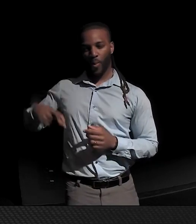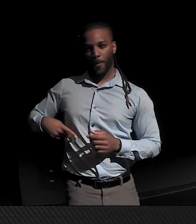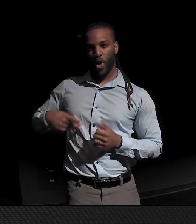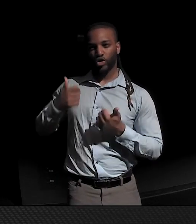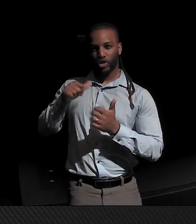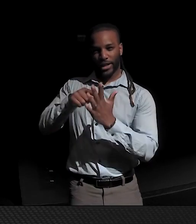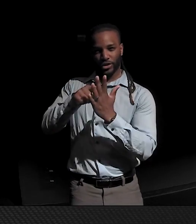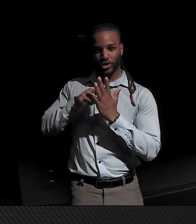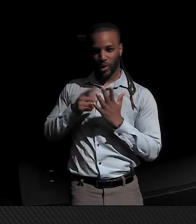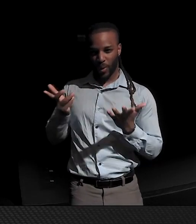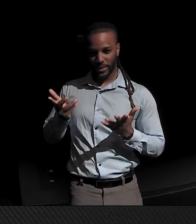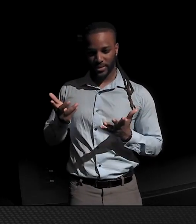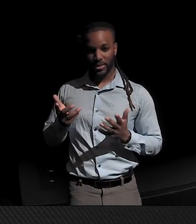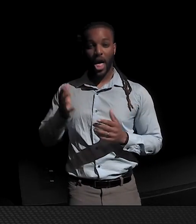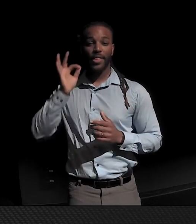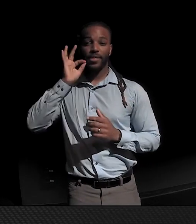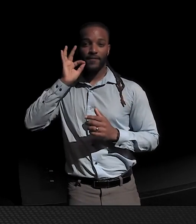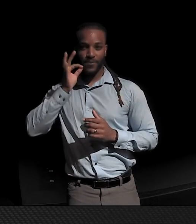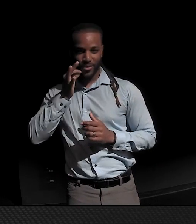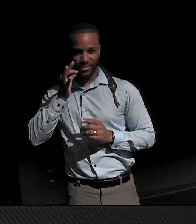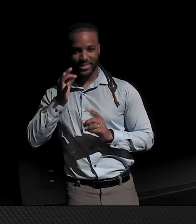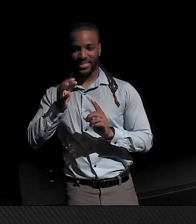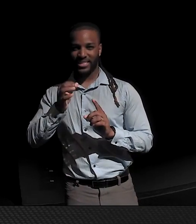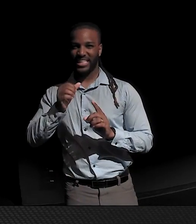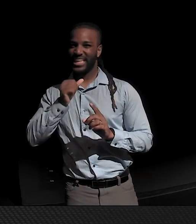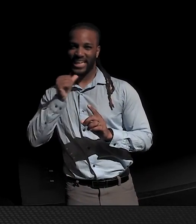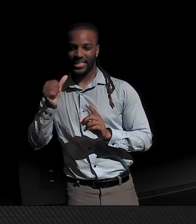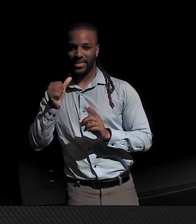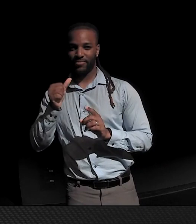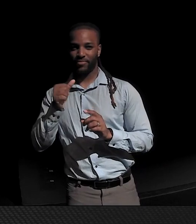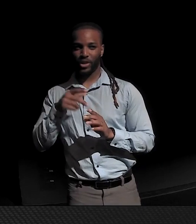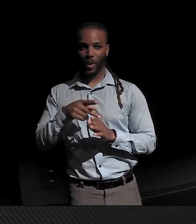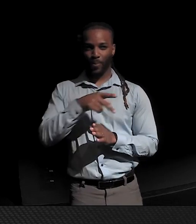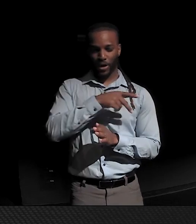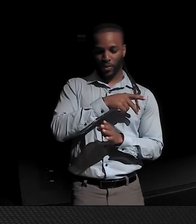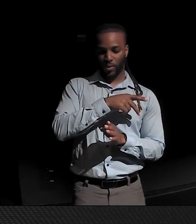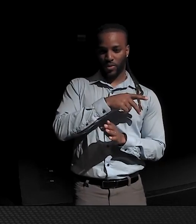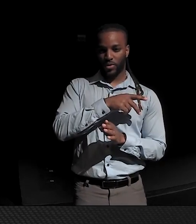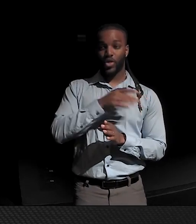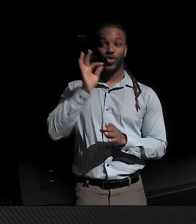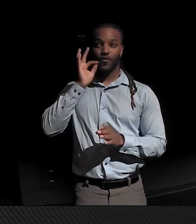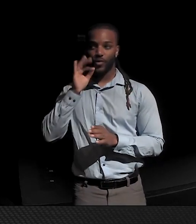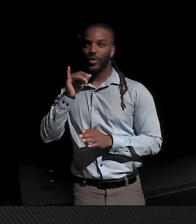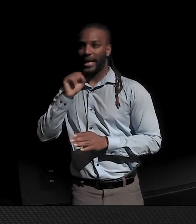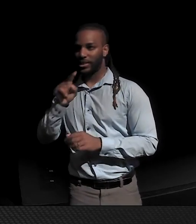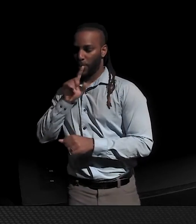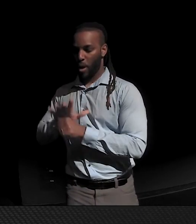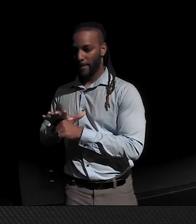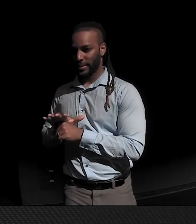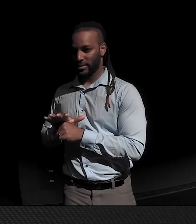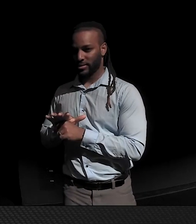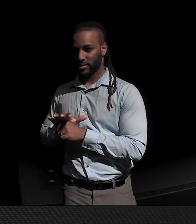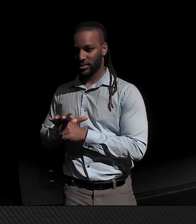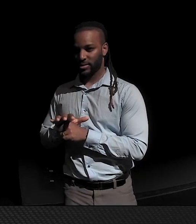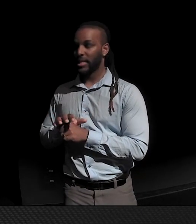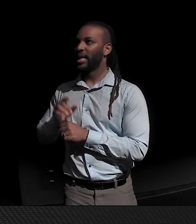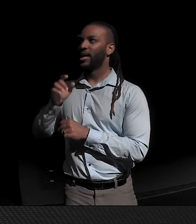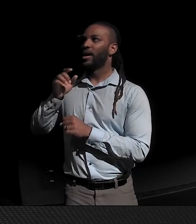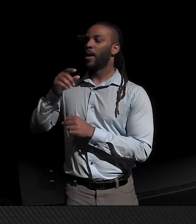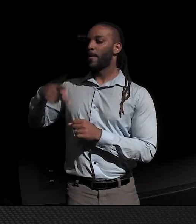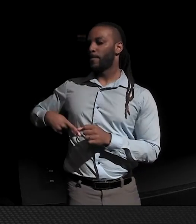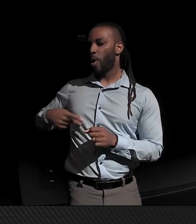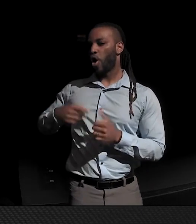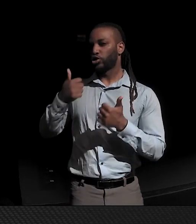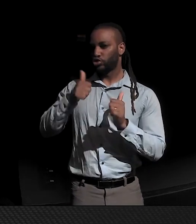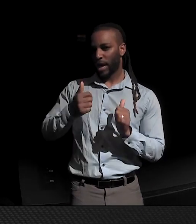to show us is this, that the fruit isn't the prequel. The fruit is the promise. He's trying to